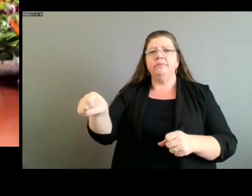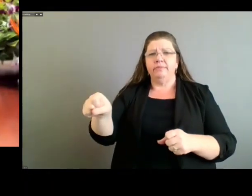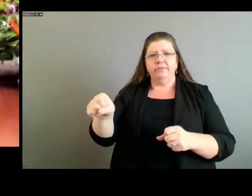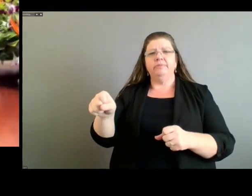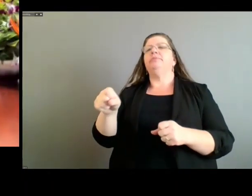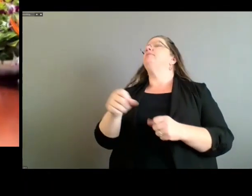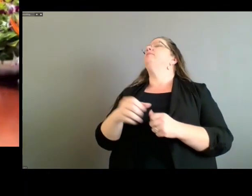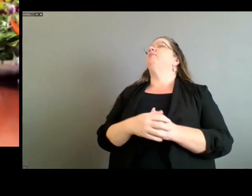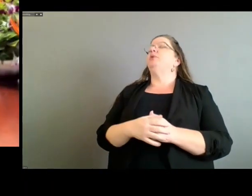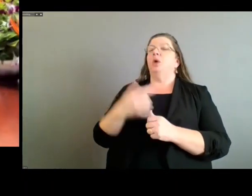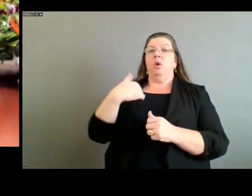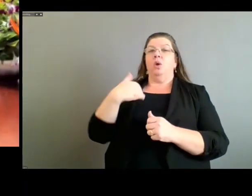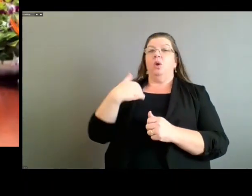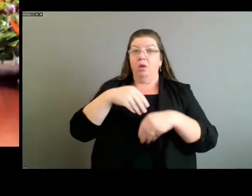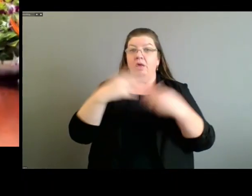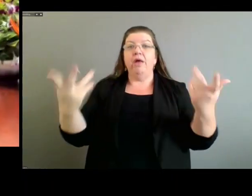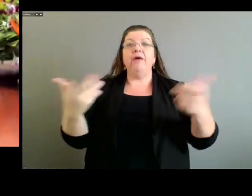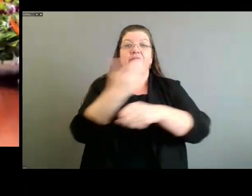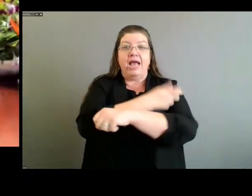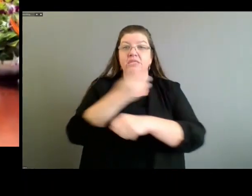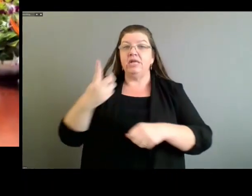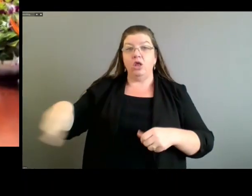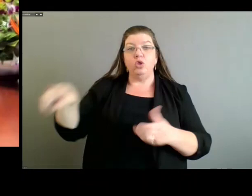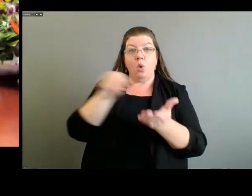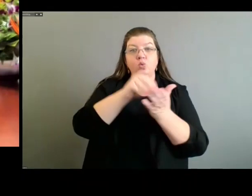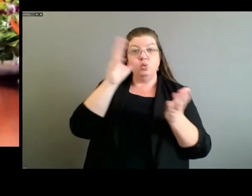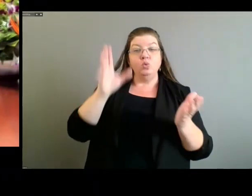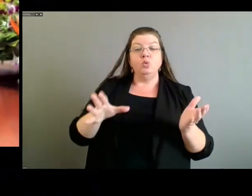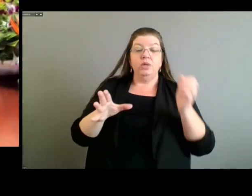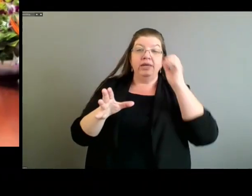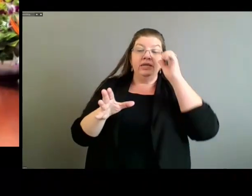will vaccinate those students who